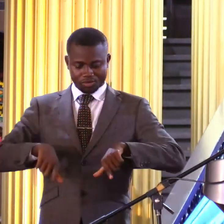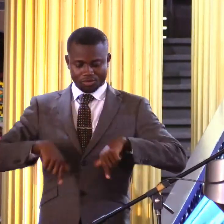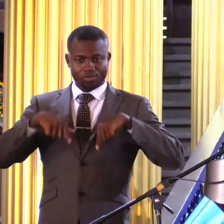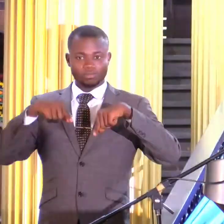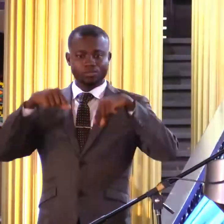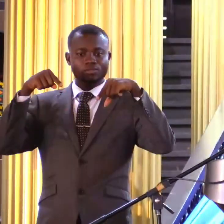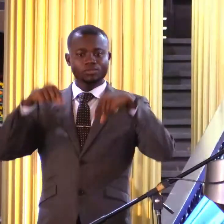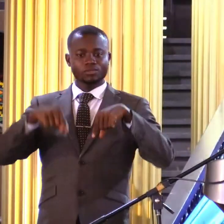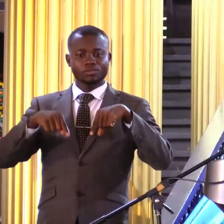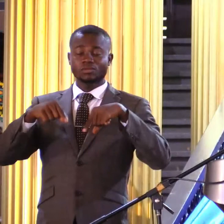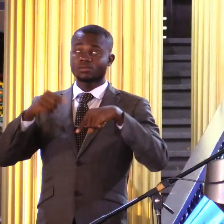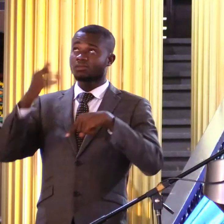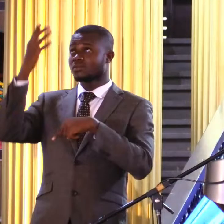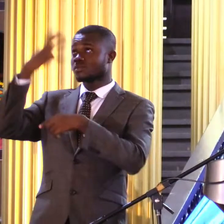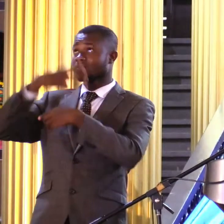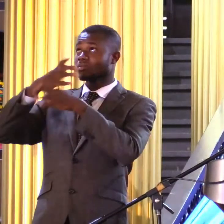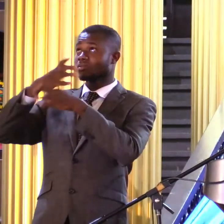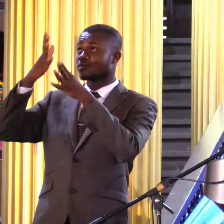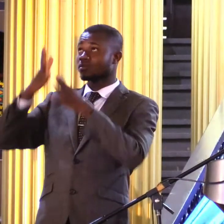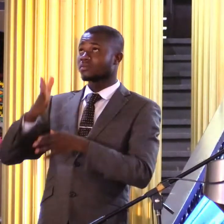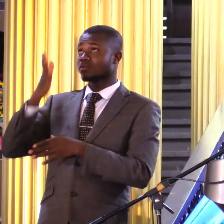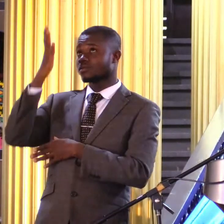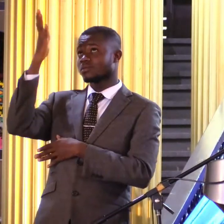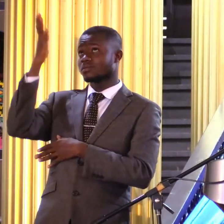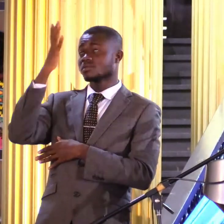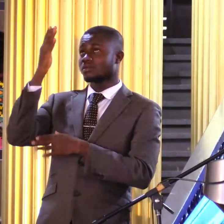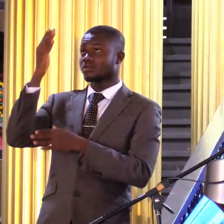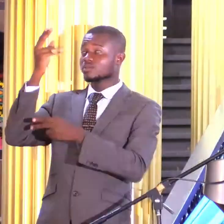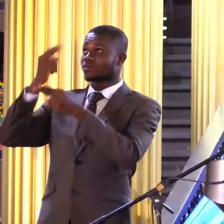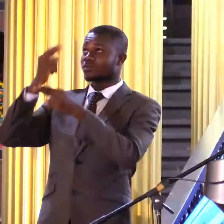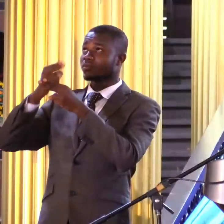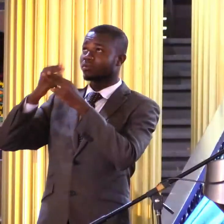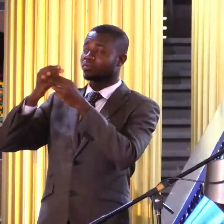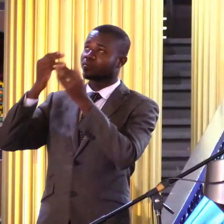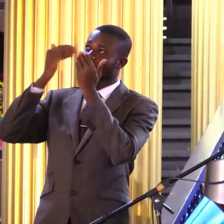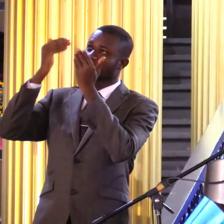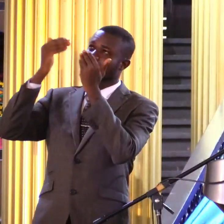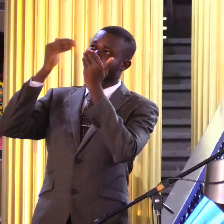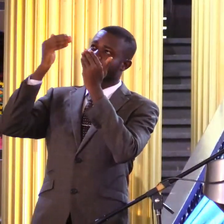What the man for? What the woman I